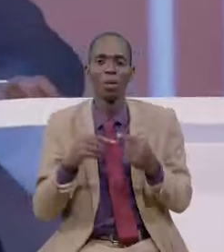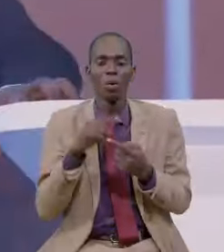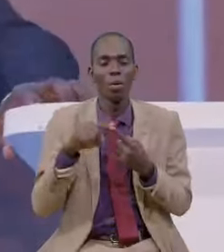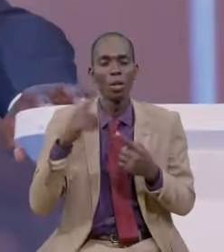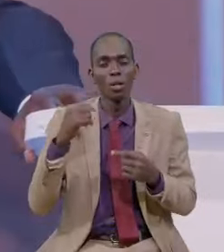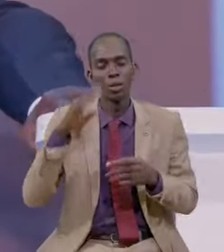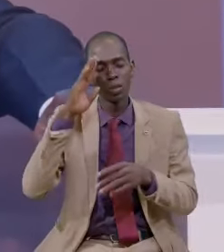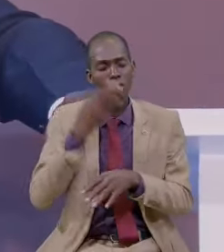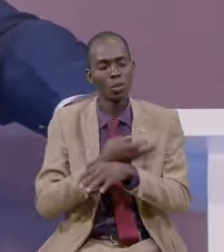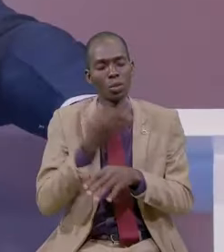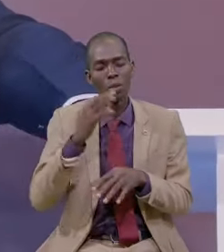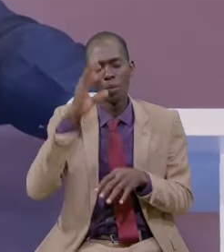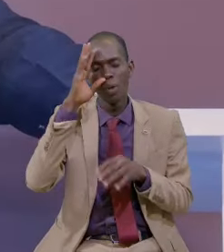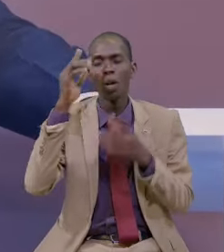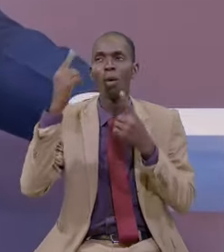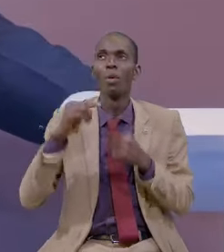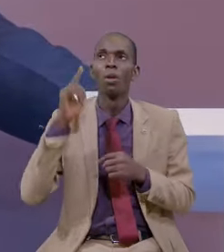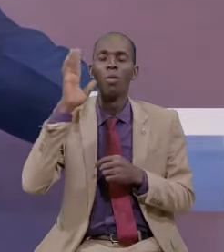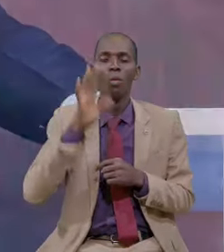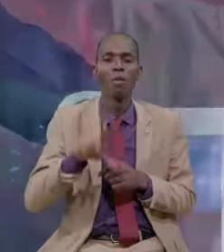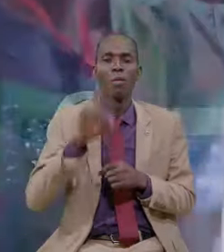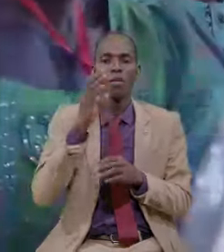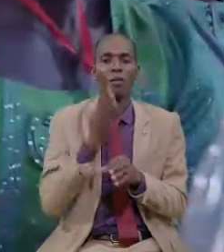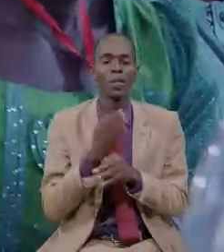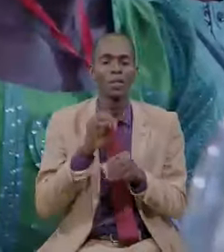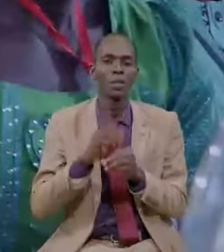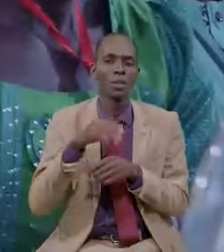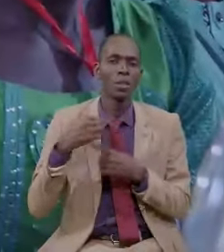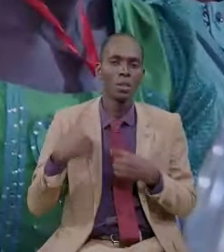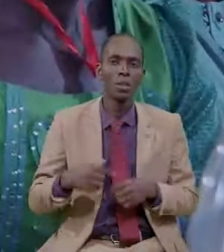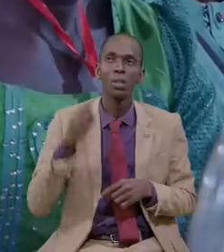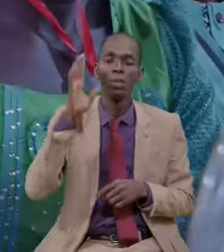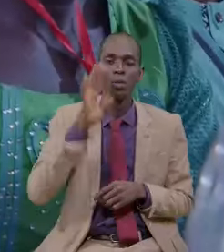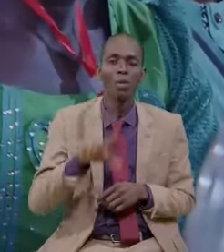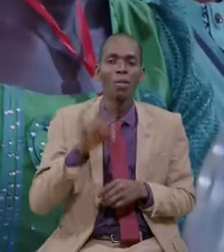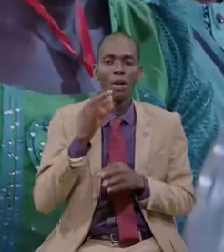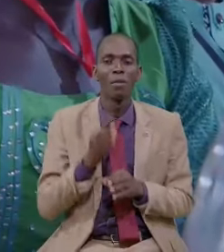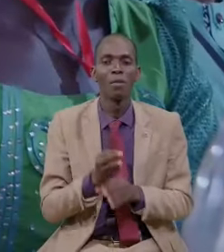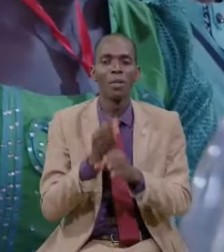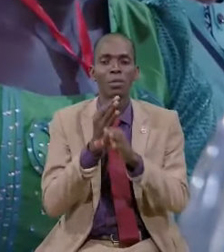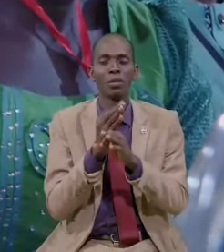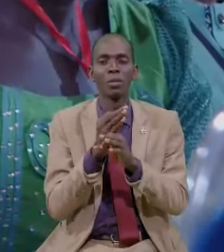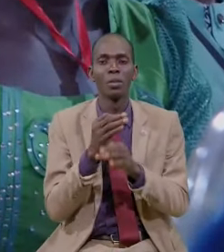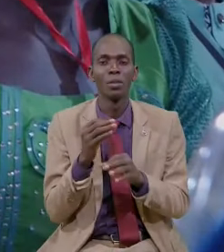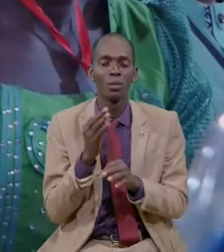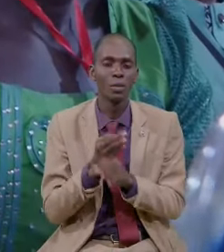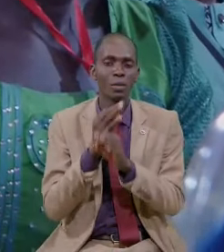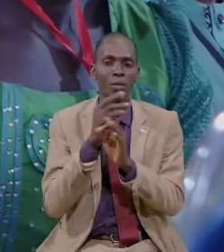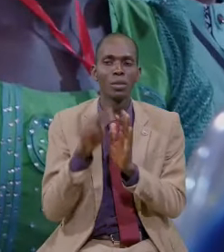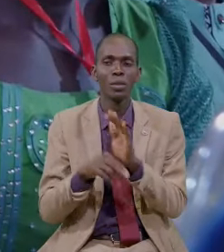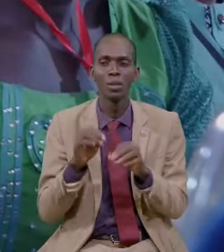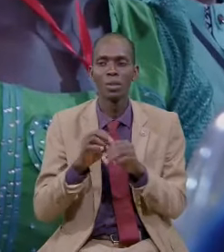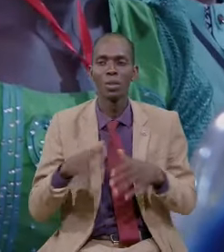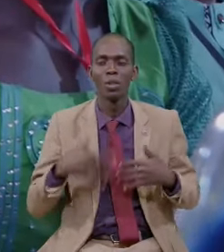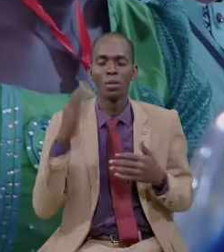find faith in your heart. He'll find faithfulness in your life. He will find fortitude in